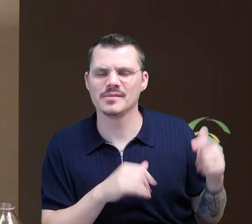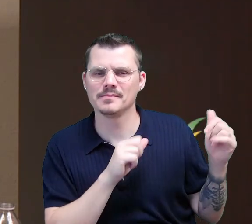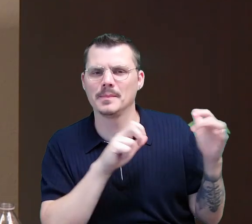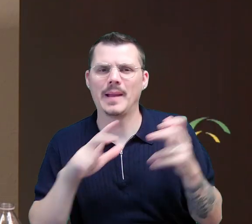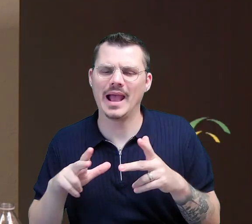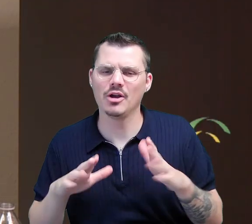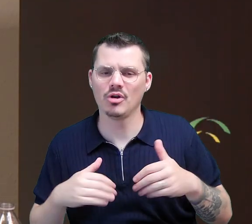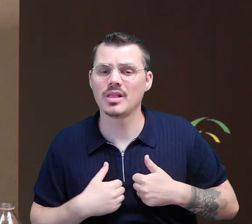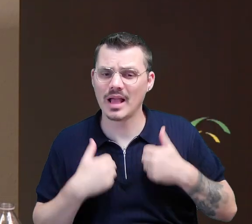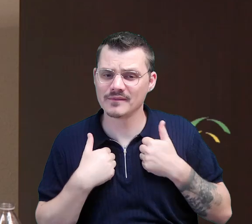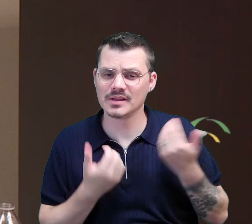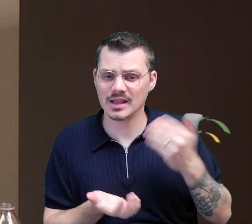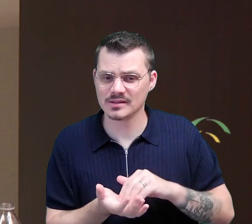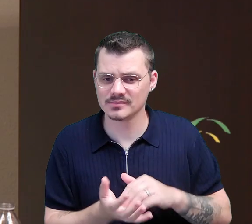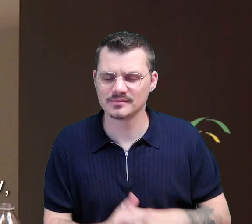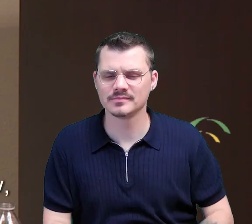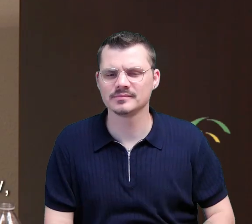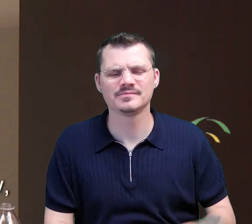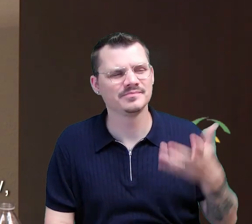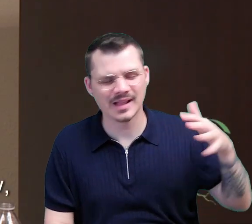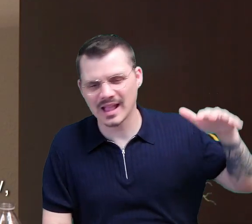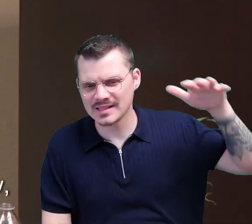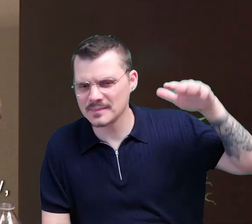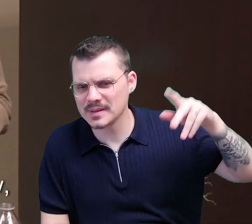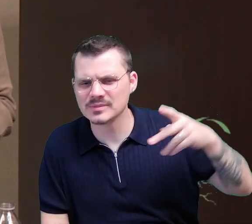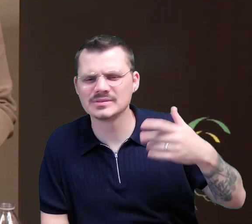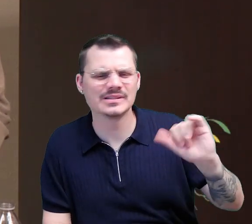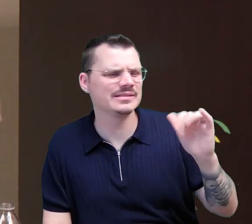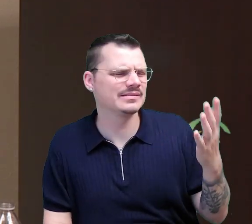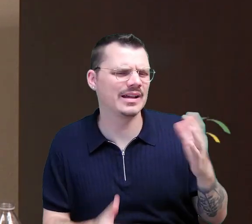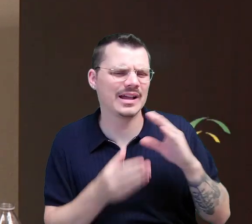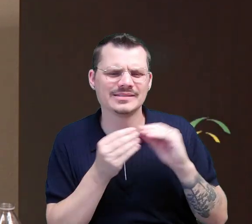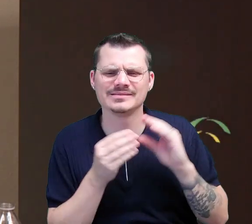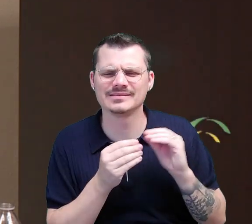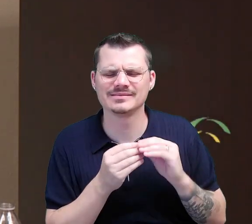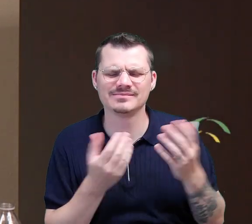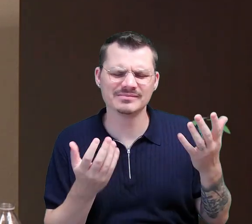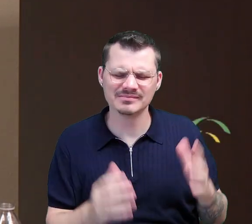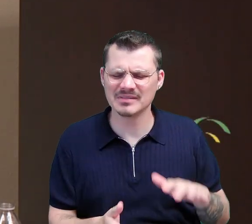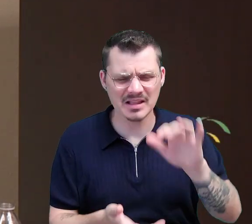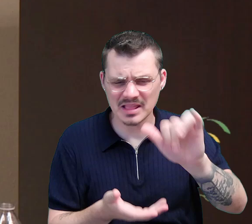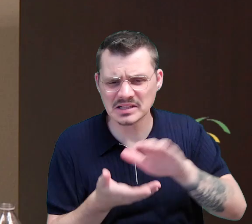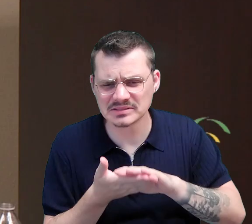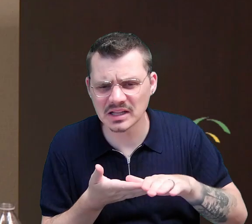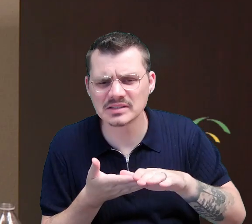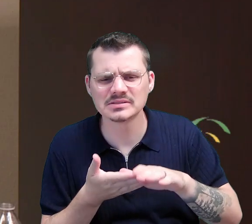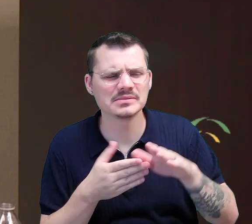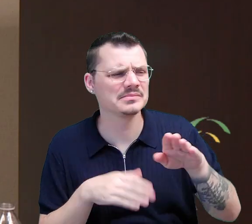restored in her life. Well, people are saying, you know, that's